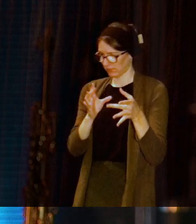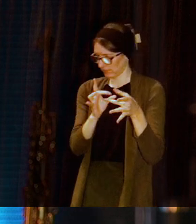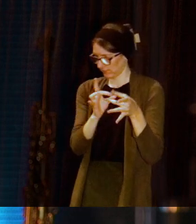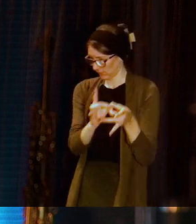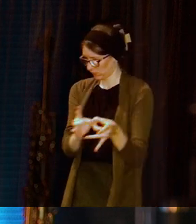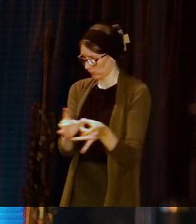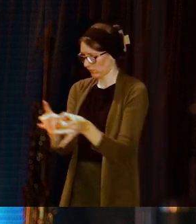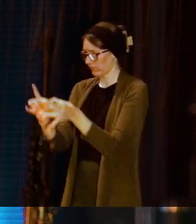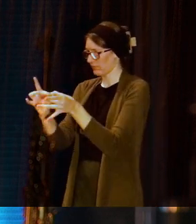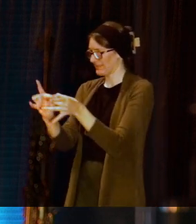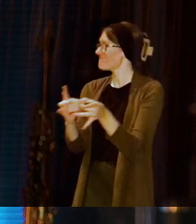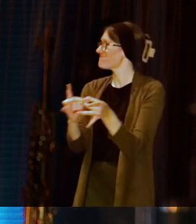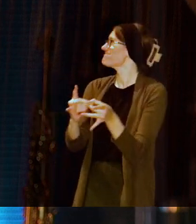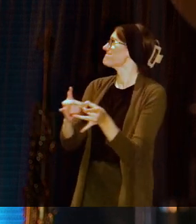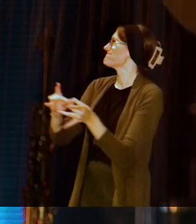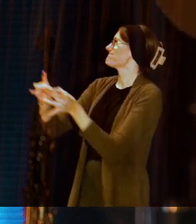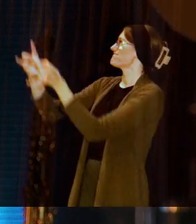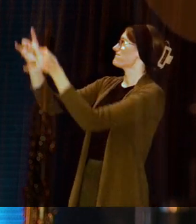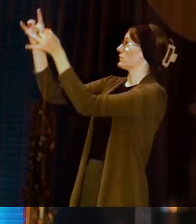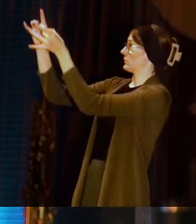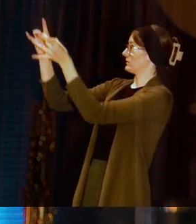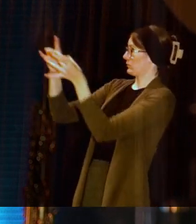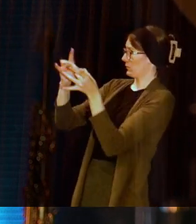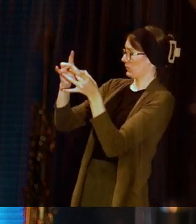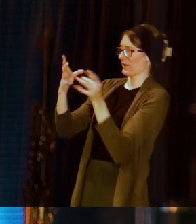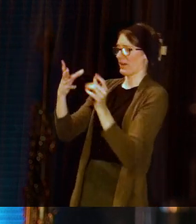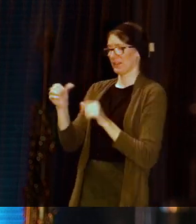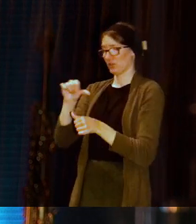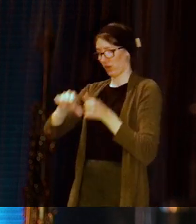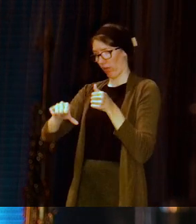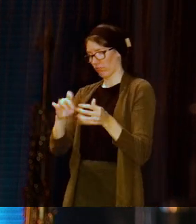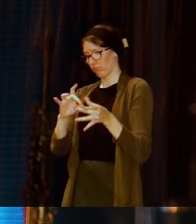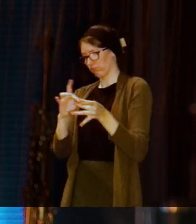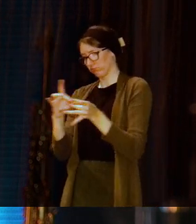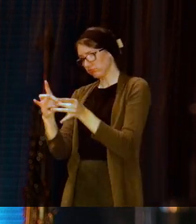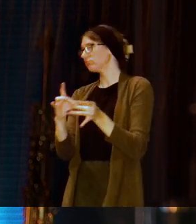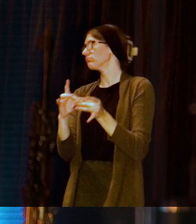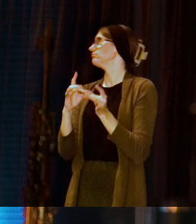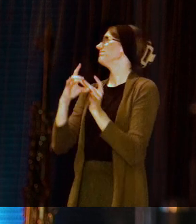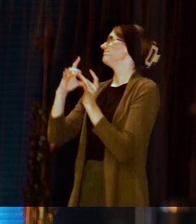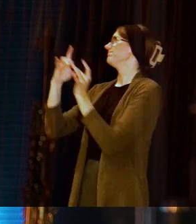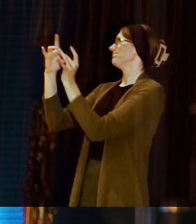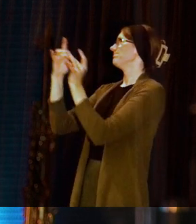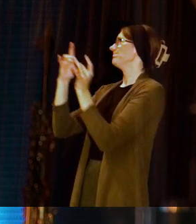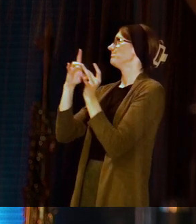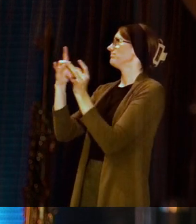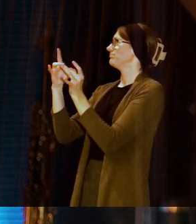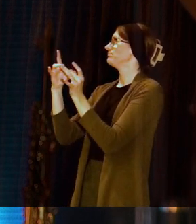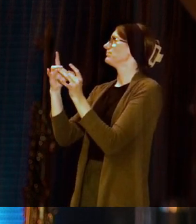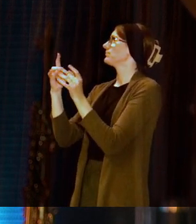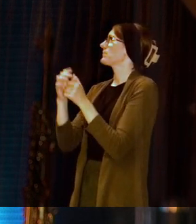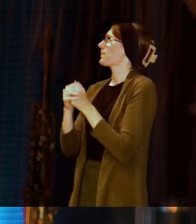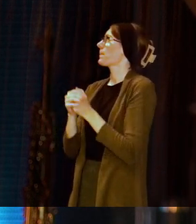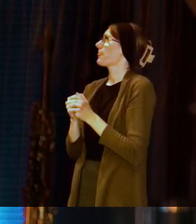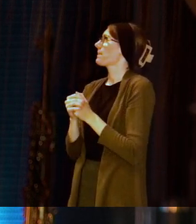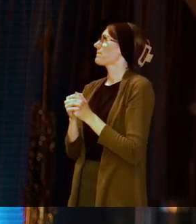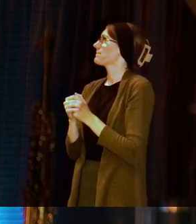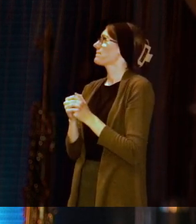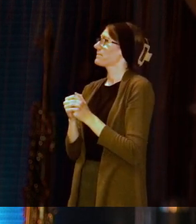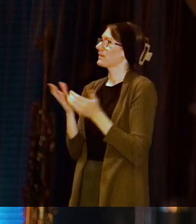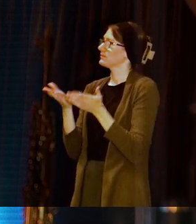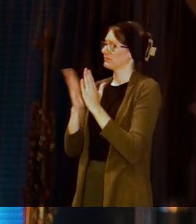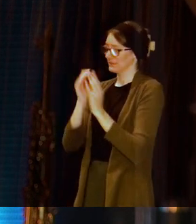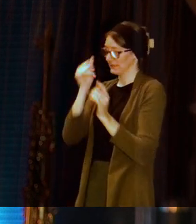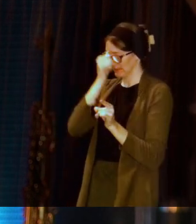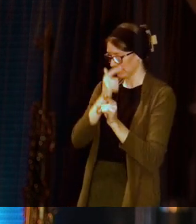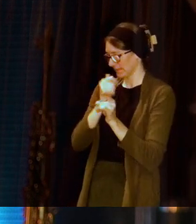know that you are, to you and to each other. And Lord, we pray as the siblings are going